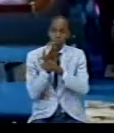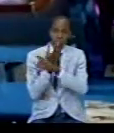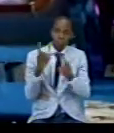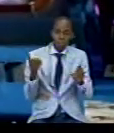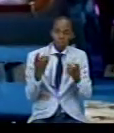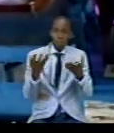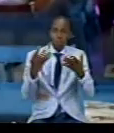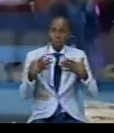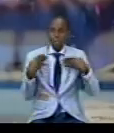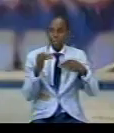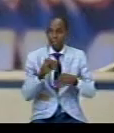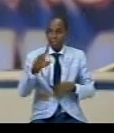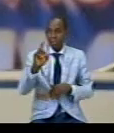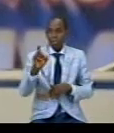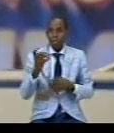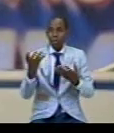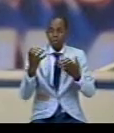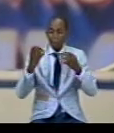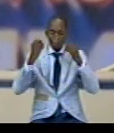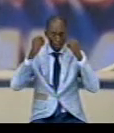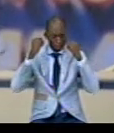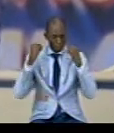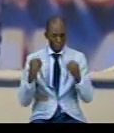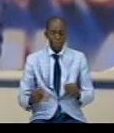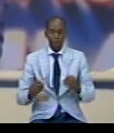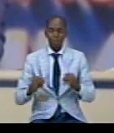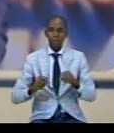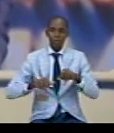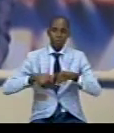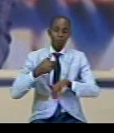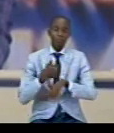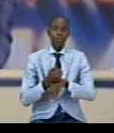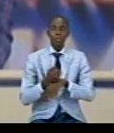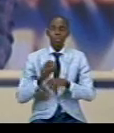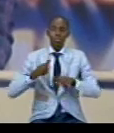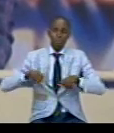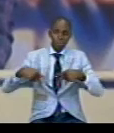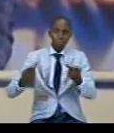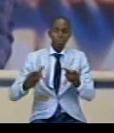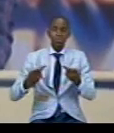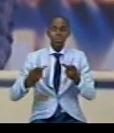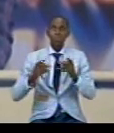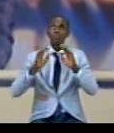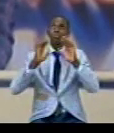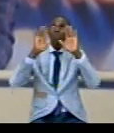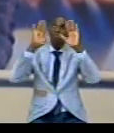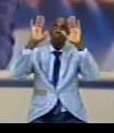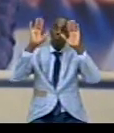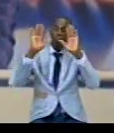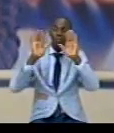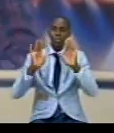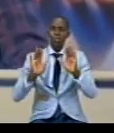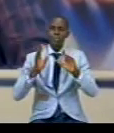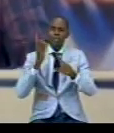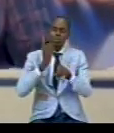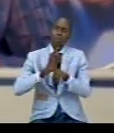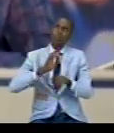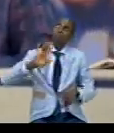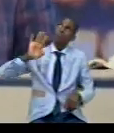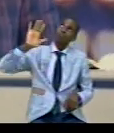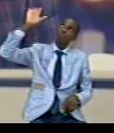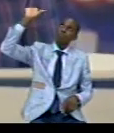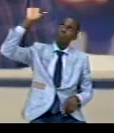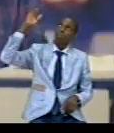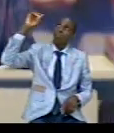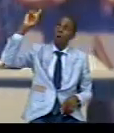healing, power manifestation, provision, signs and wonders. Raise up one hand and lay